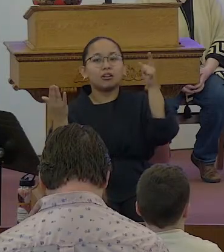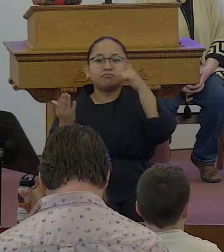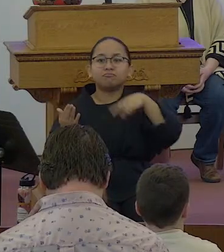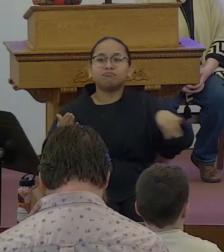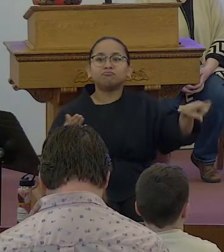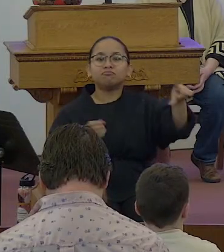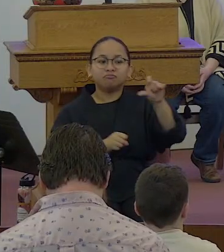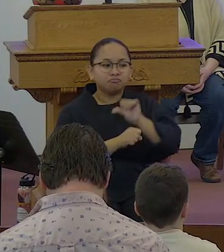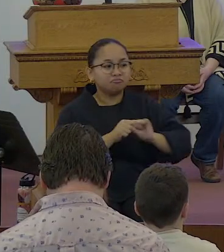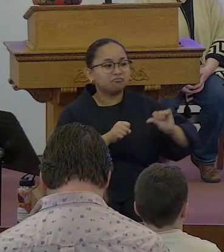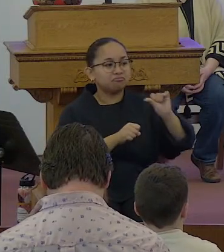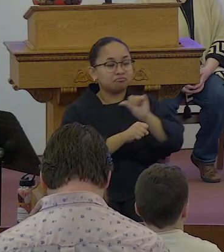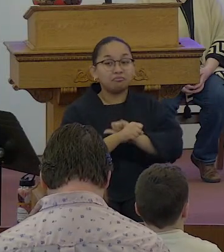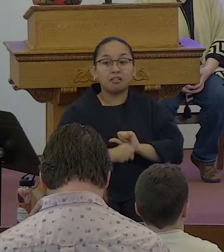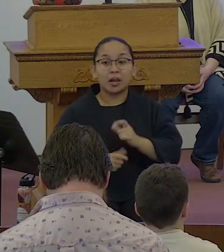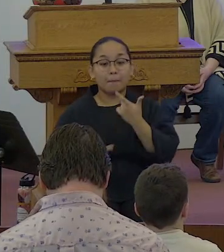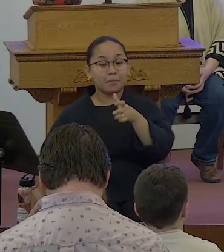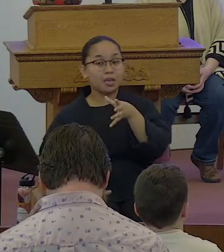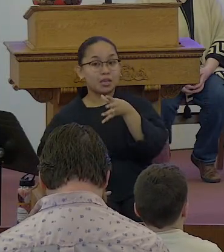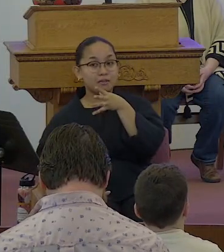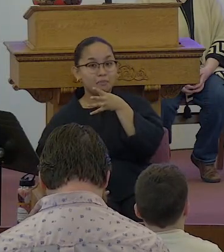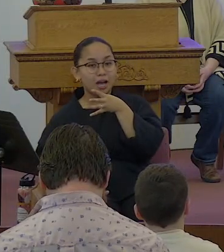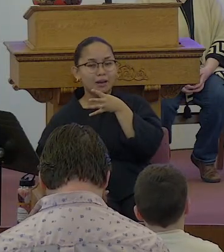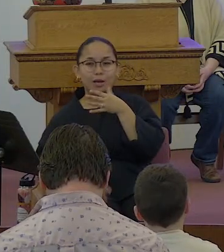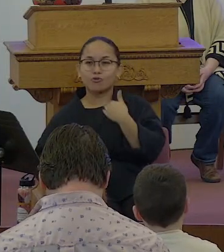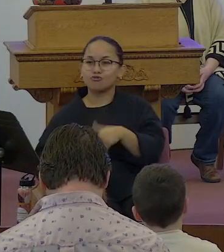do. And Big Mama, she was